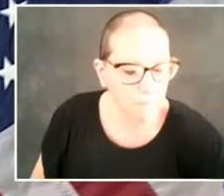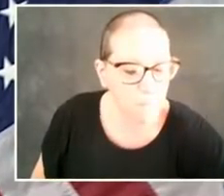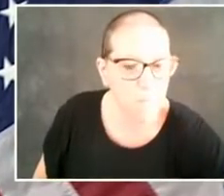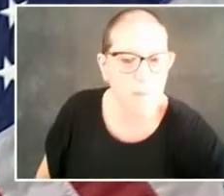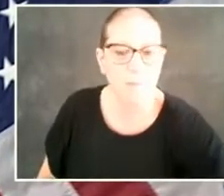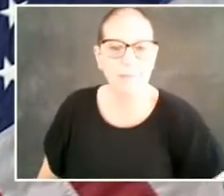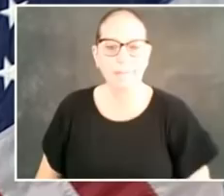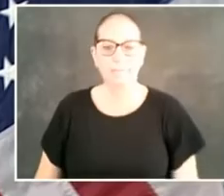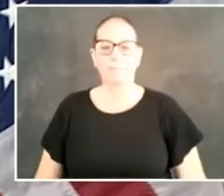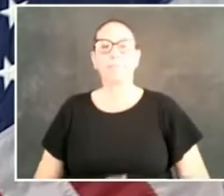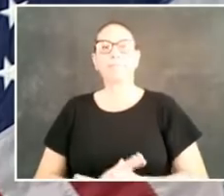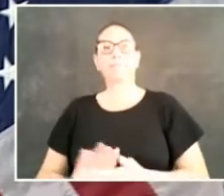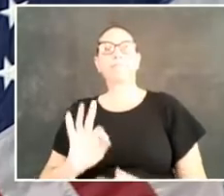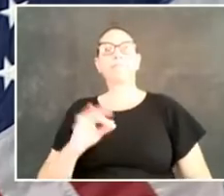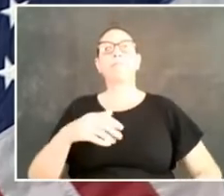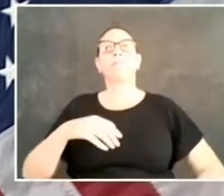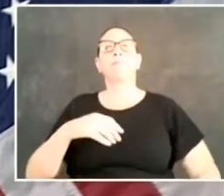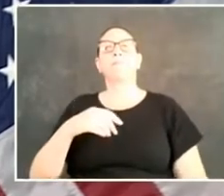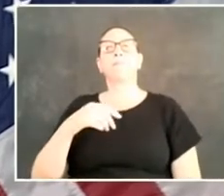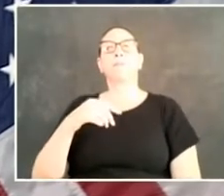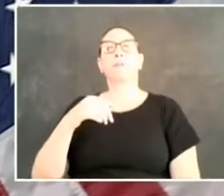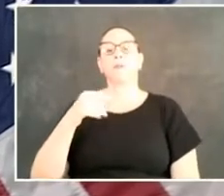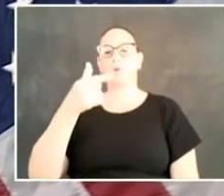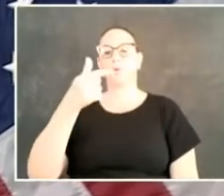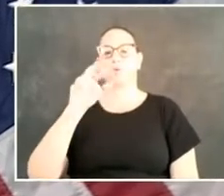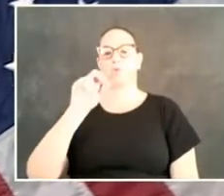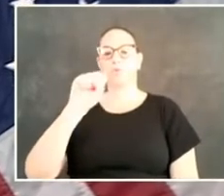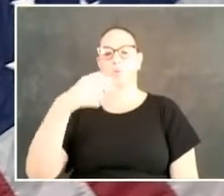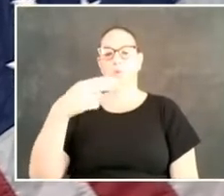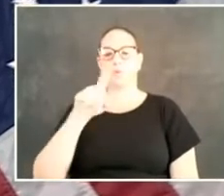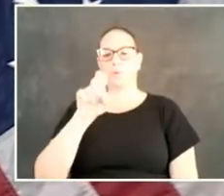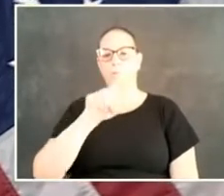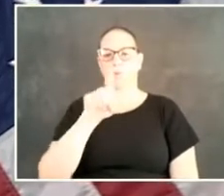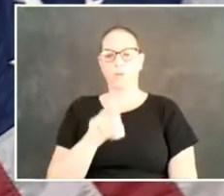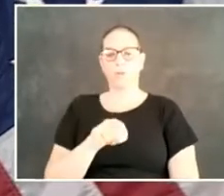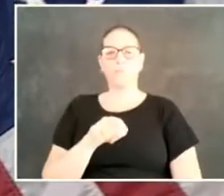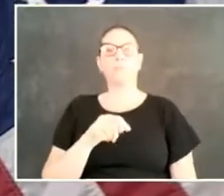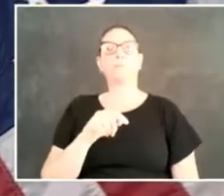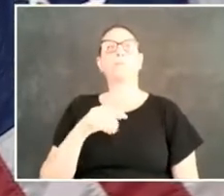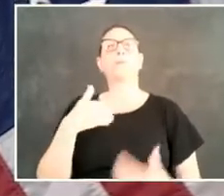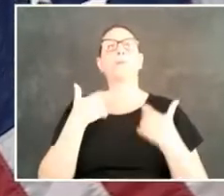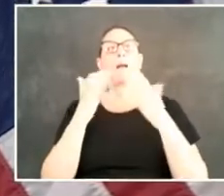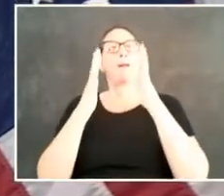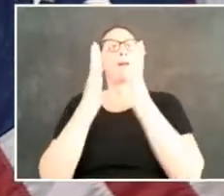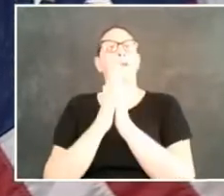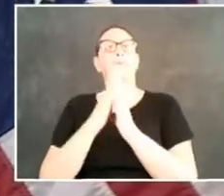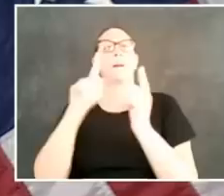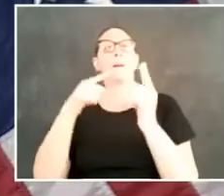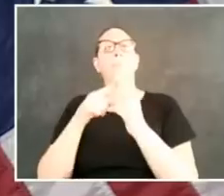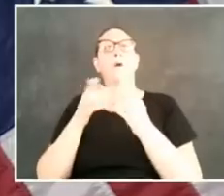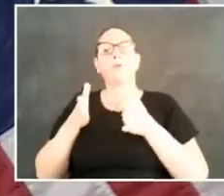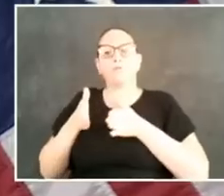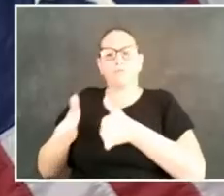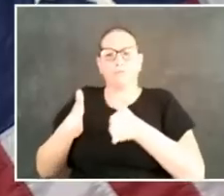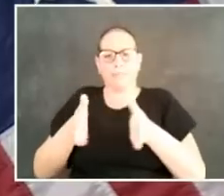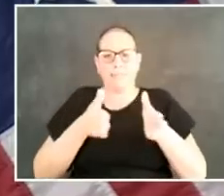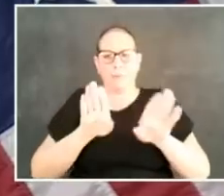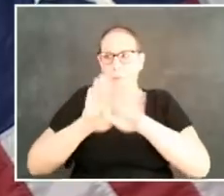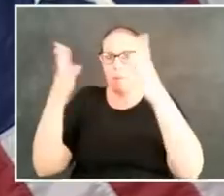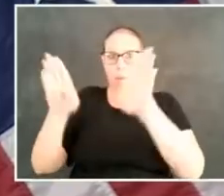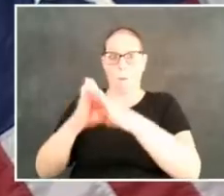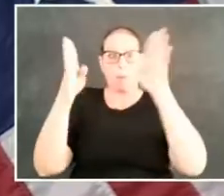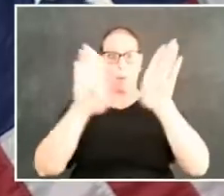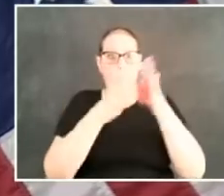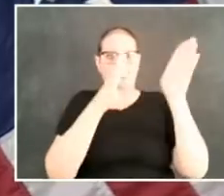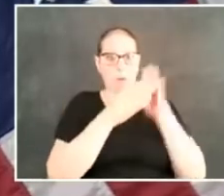I want to ask you about the Open Street launch, Mr. Mayor, and obviously Commissioner Shea. It was very noticeable how few NYPD officers or crossing guards were